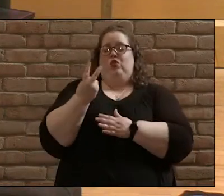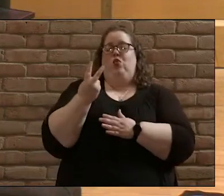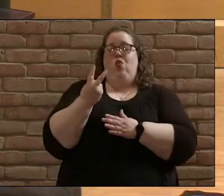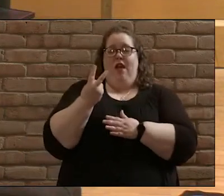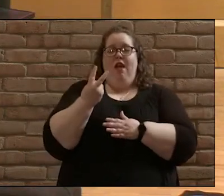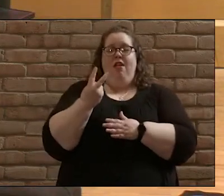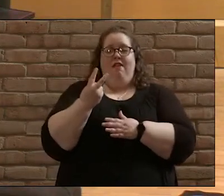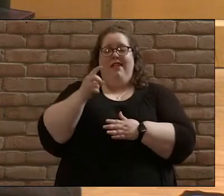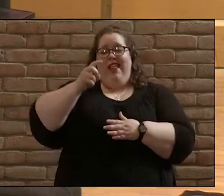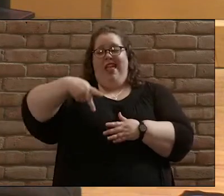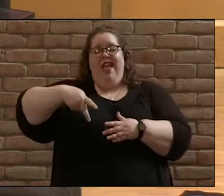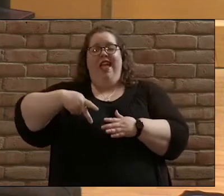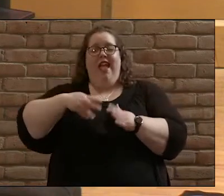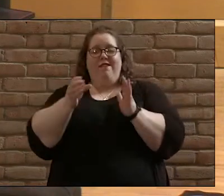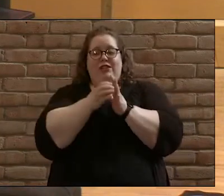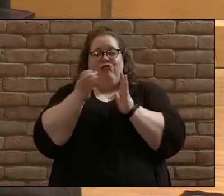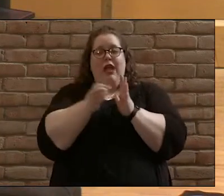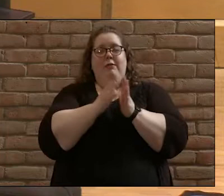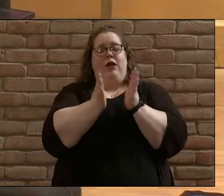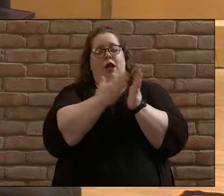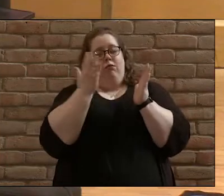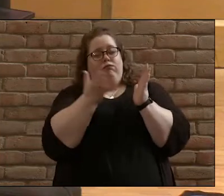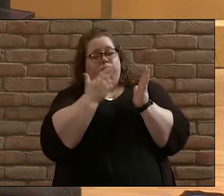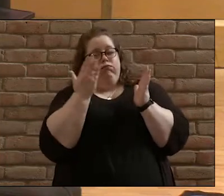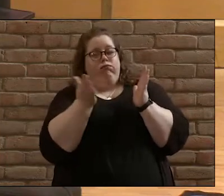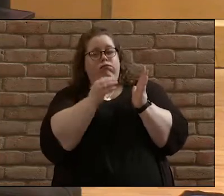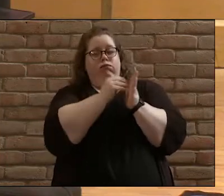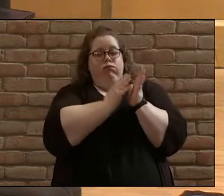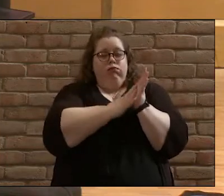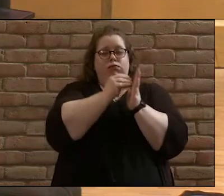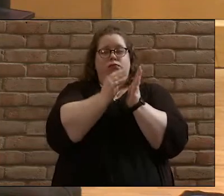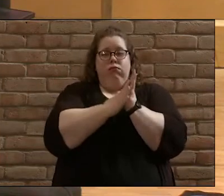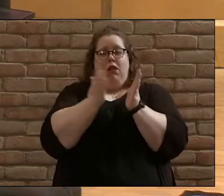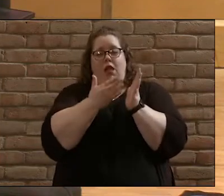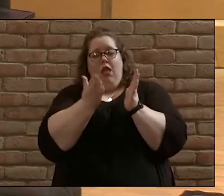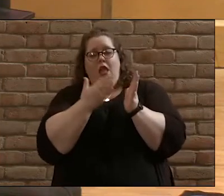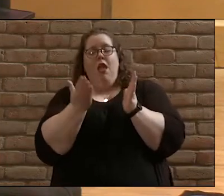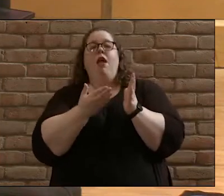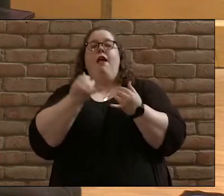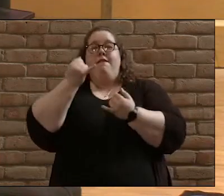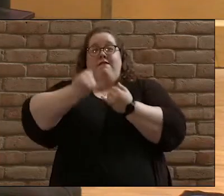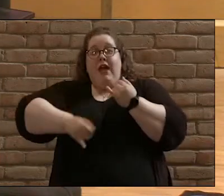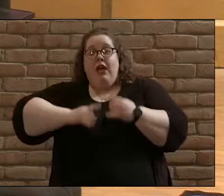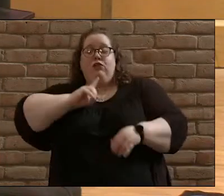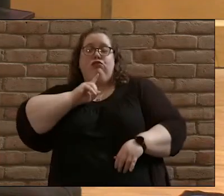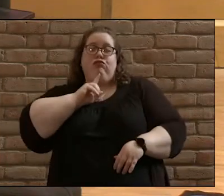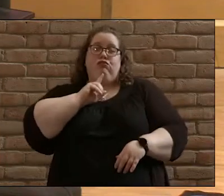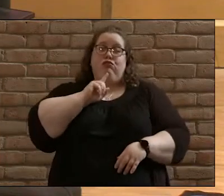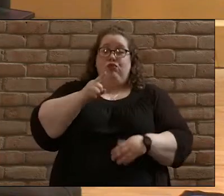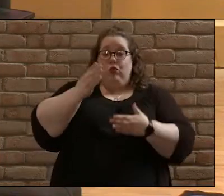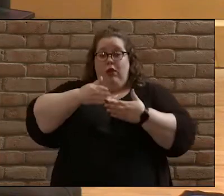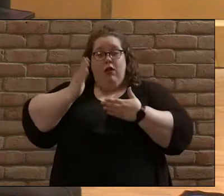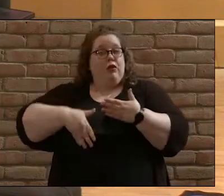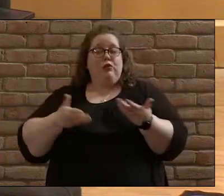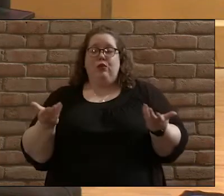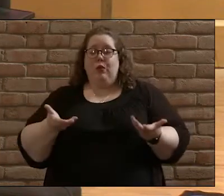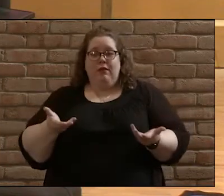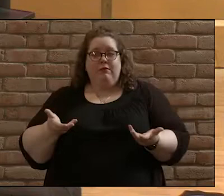of Ecclesiastes that finally leads him to his final true conclusion.